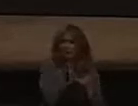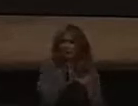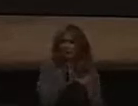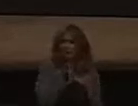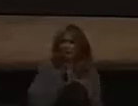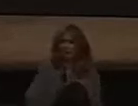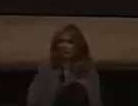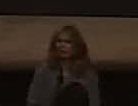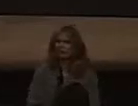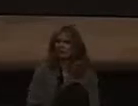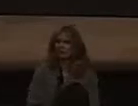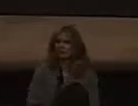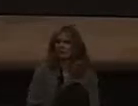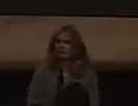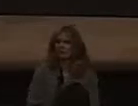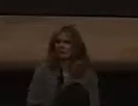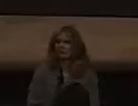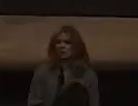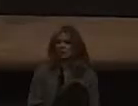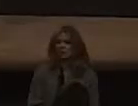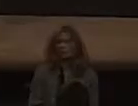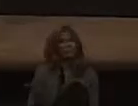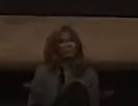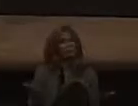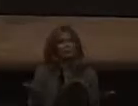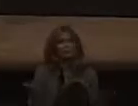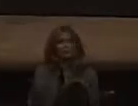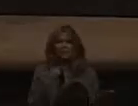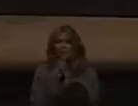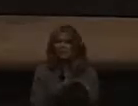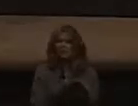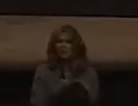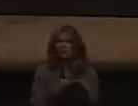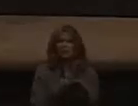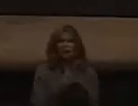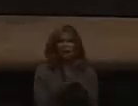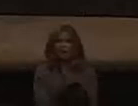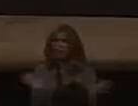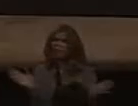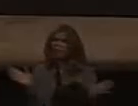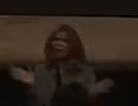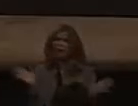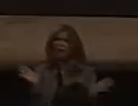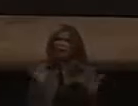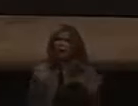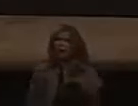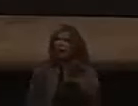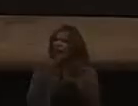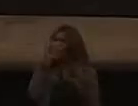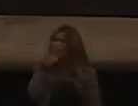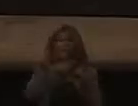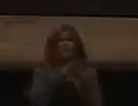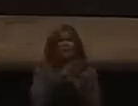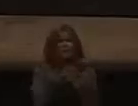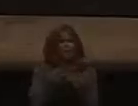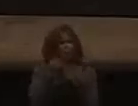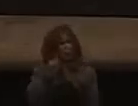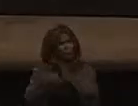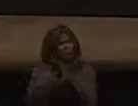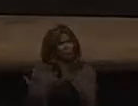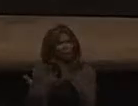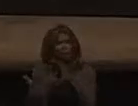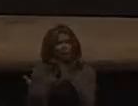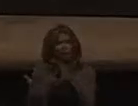It leaves a really wide field of ways in order to provide